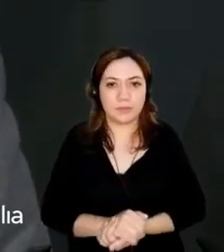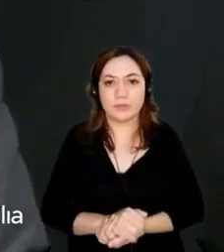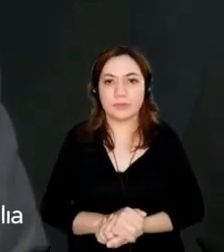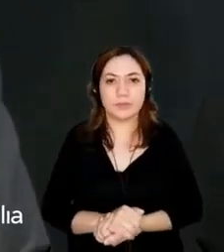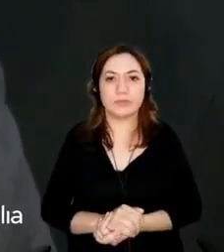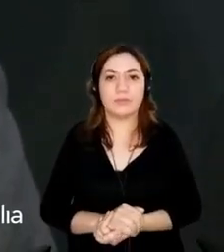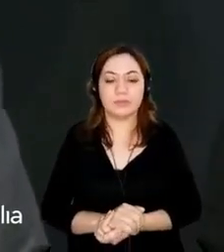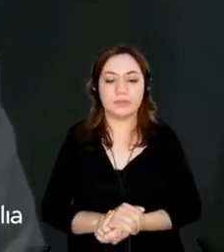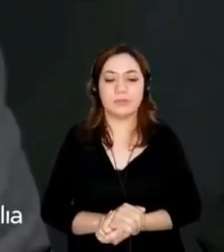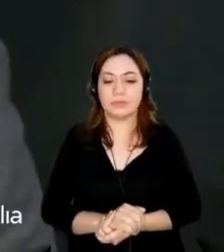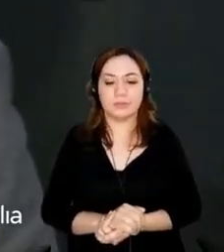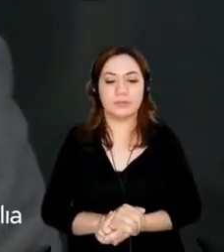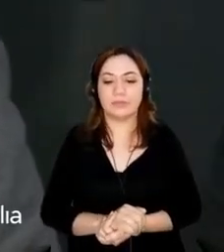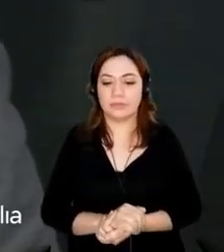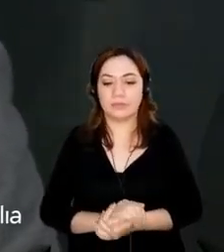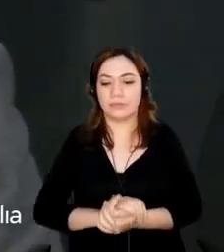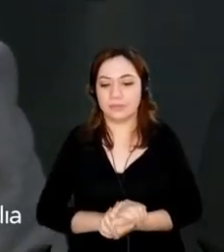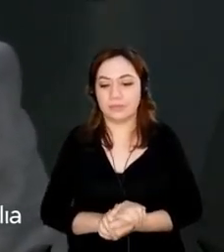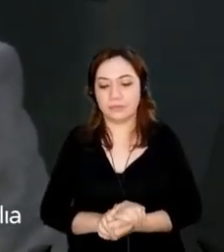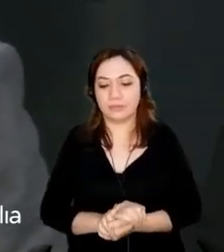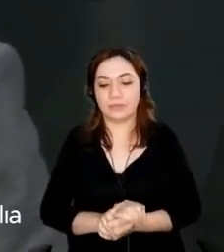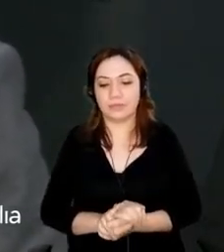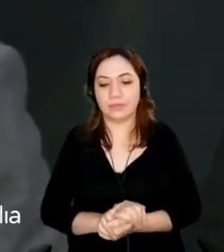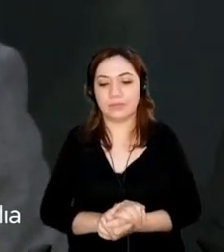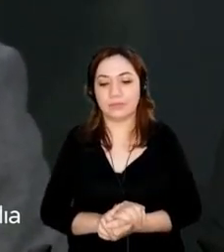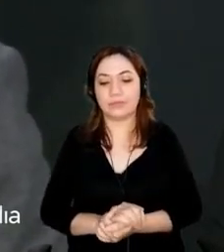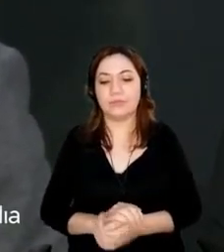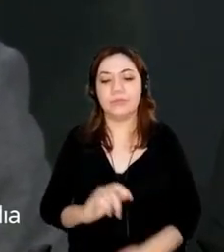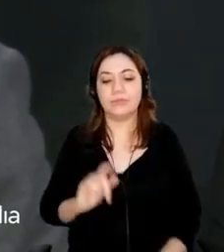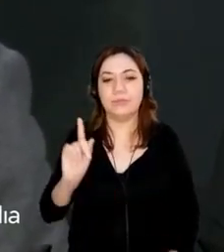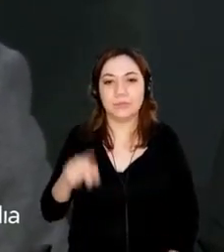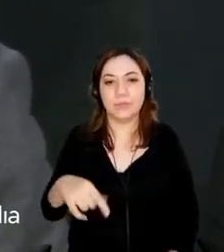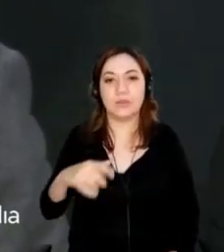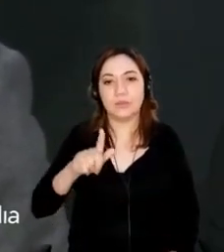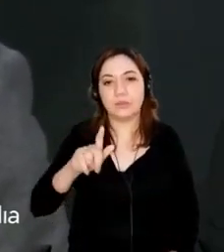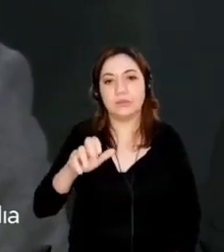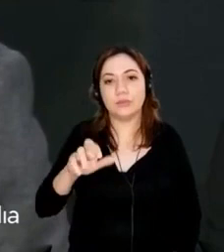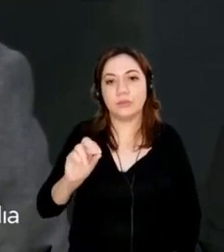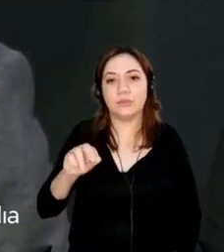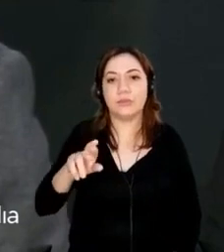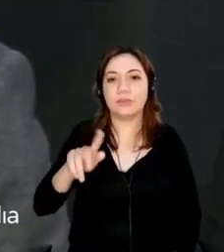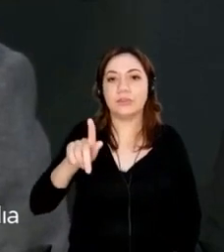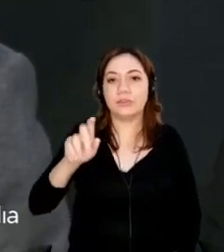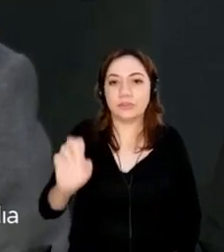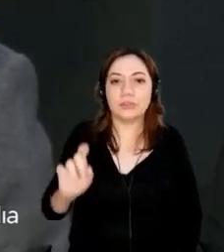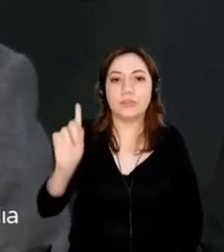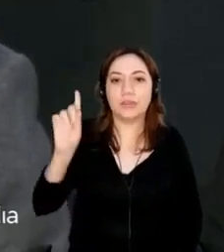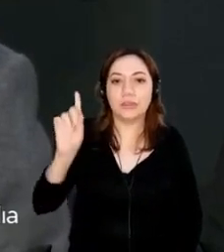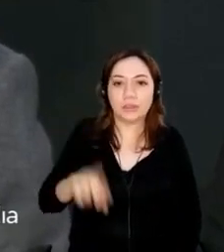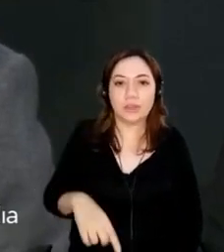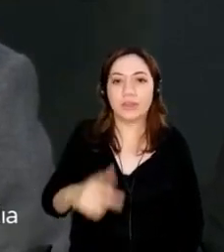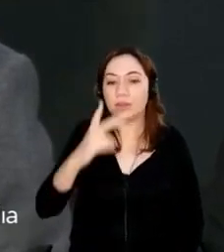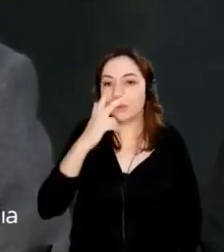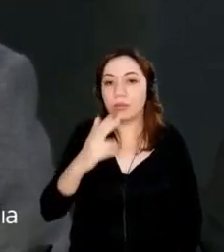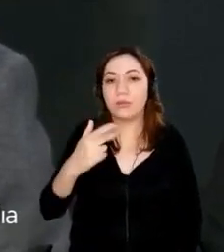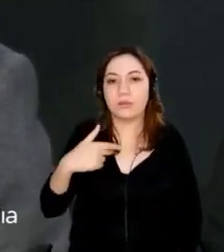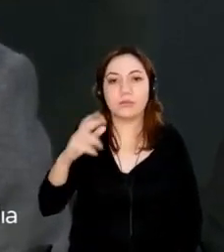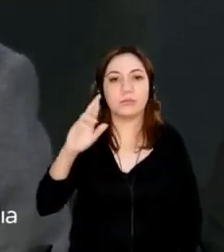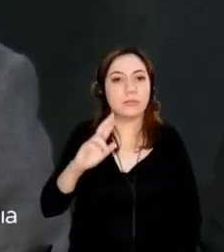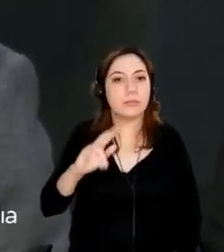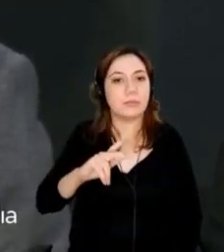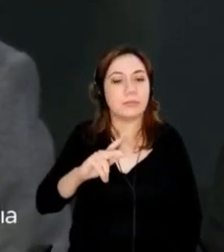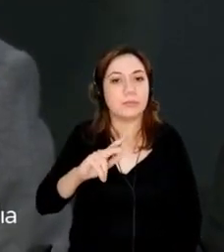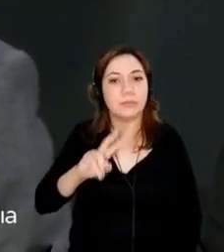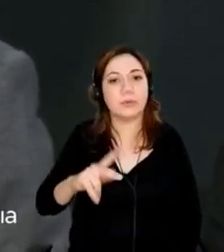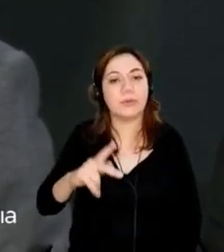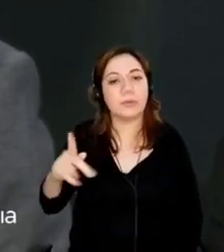Thanks, Jeff. I'm George Sitter, Senior Vice President of Account Management at MasterCard. I lead a team of account managers that supports